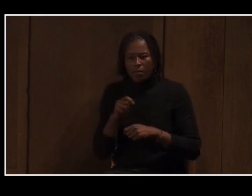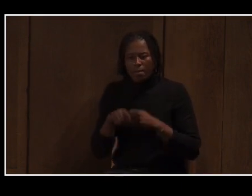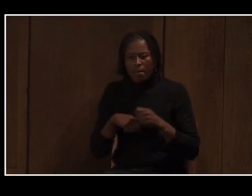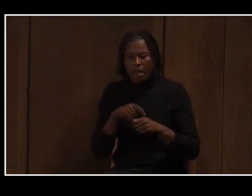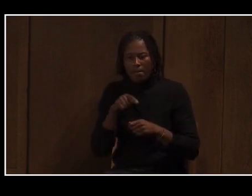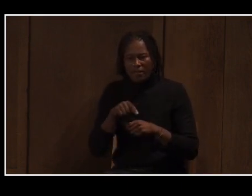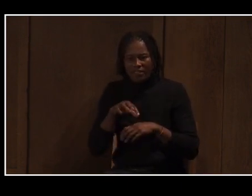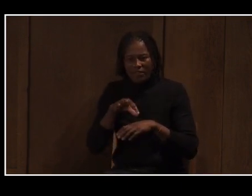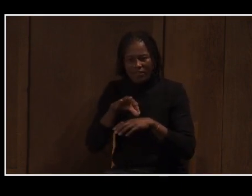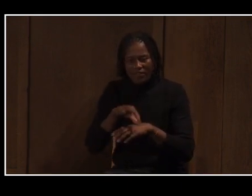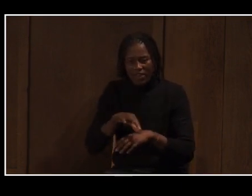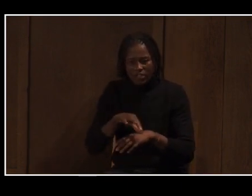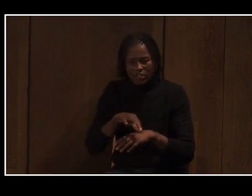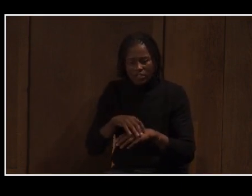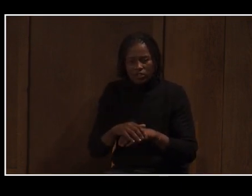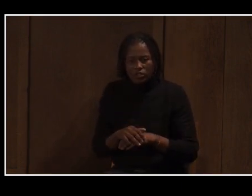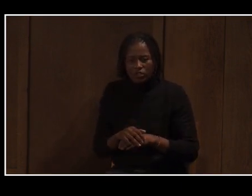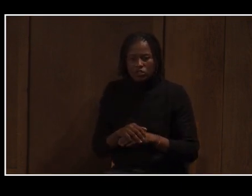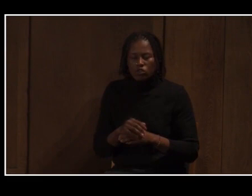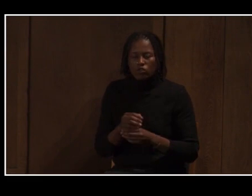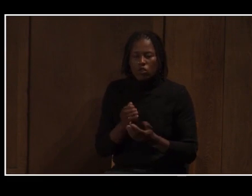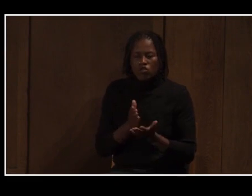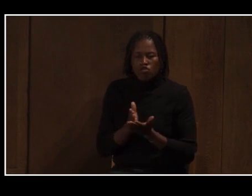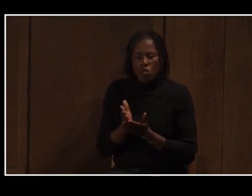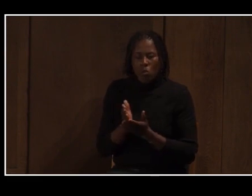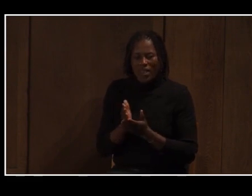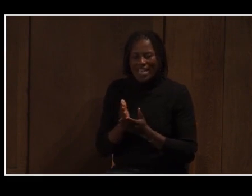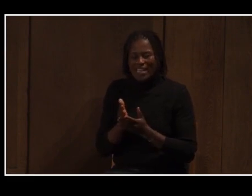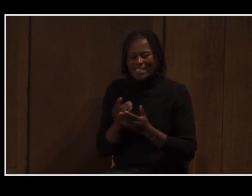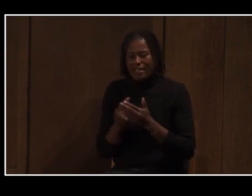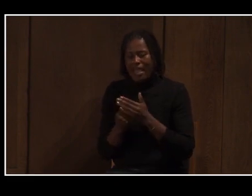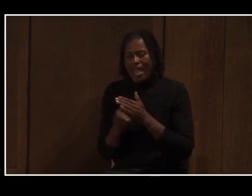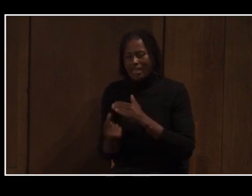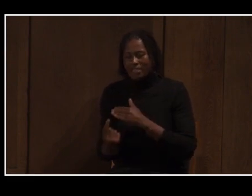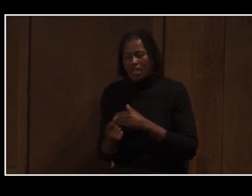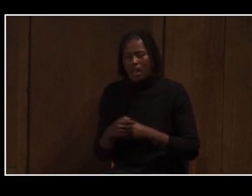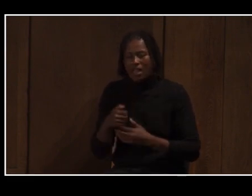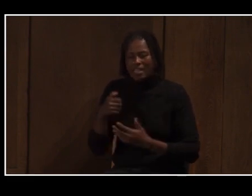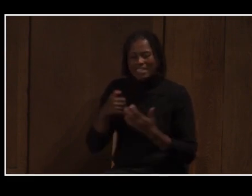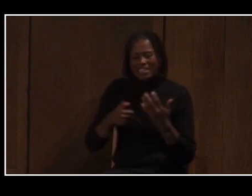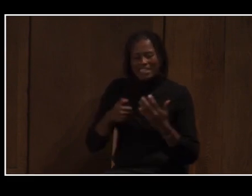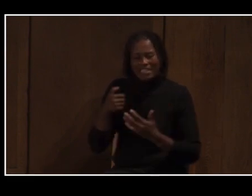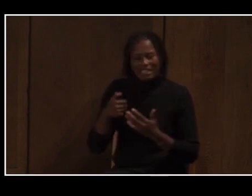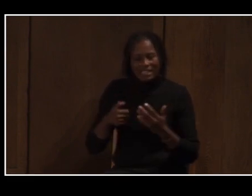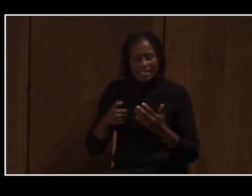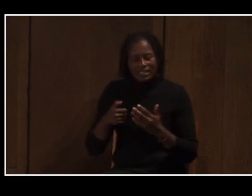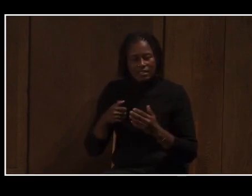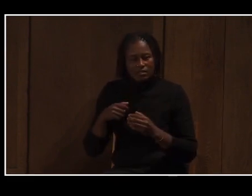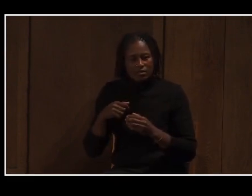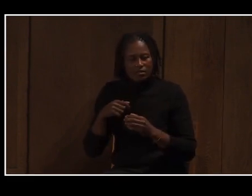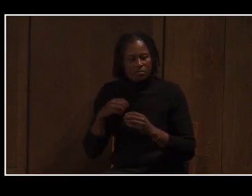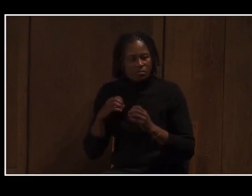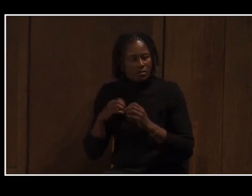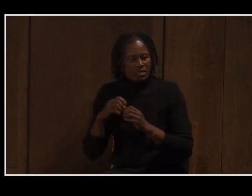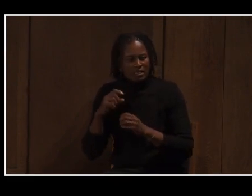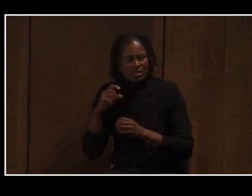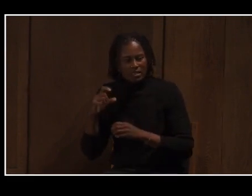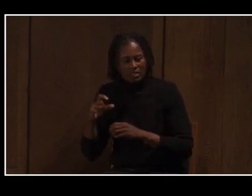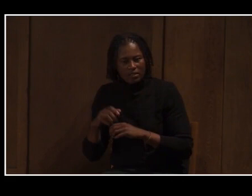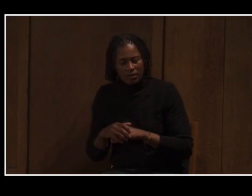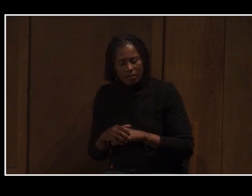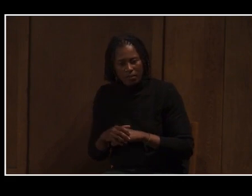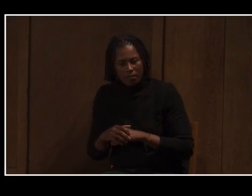their exile in Mesopotamia in the 6th century BC. Citron is the only citrus mentioned in Middle Persian